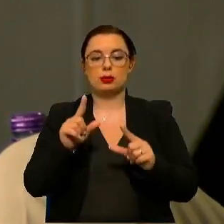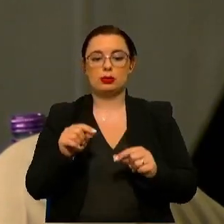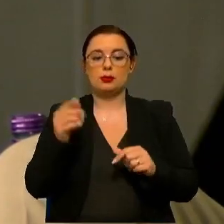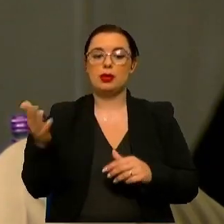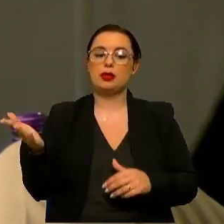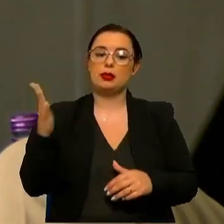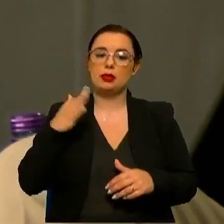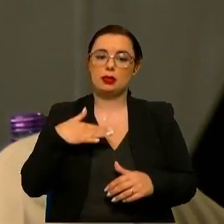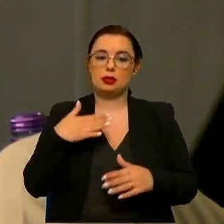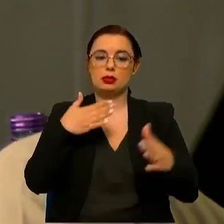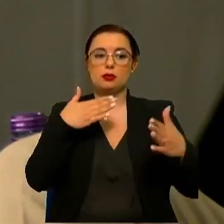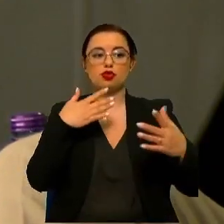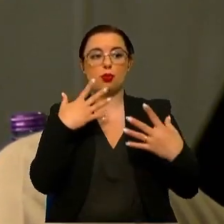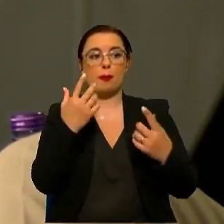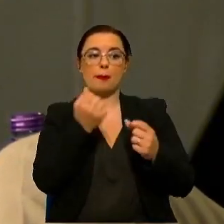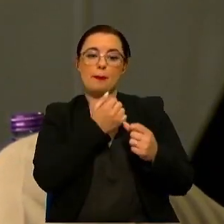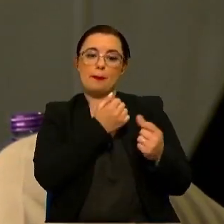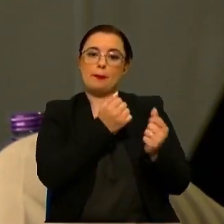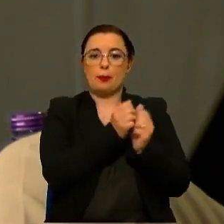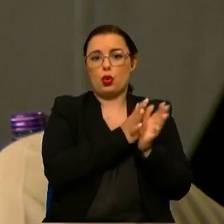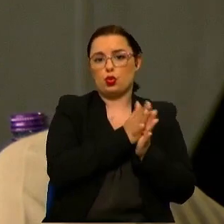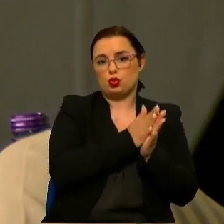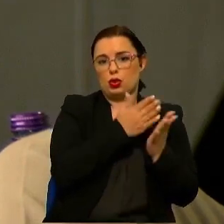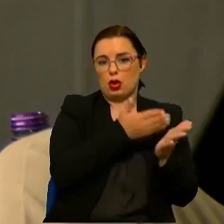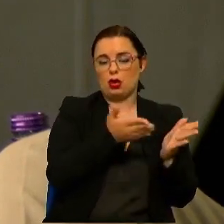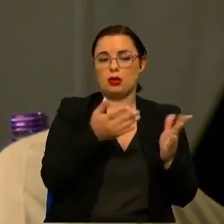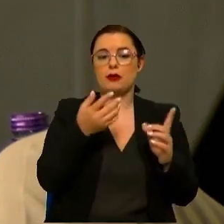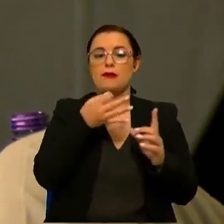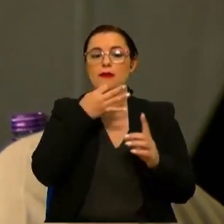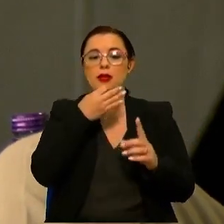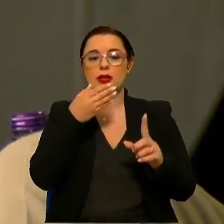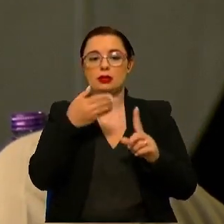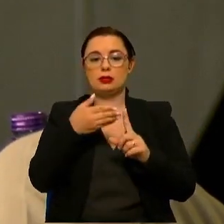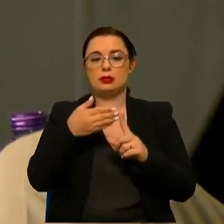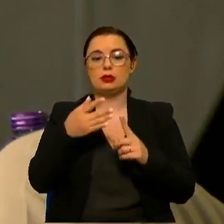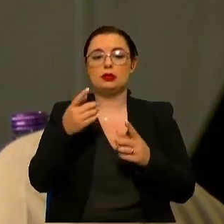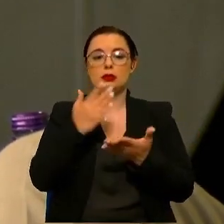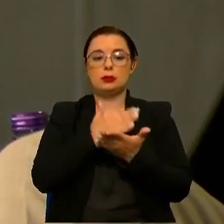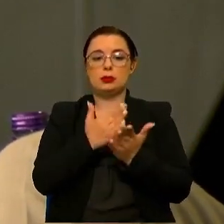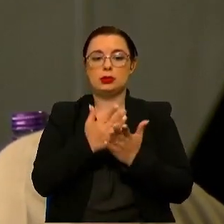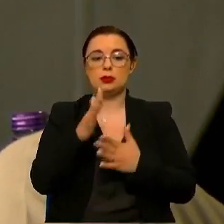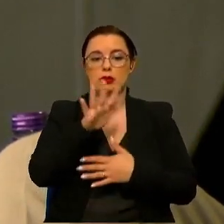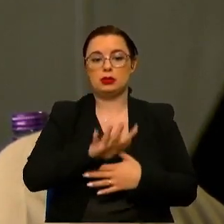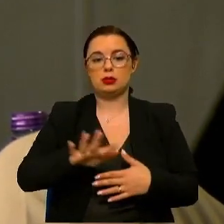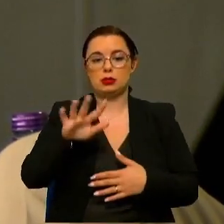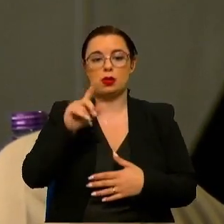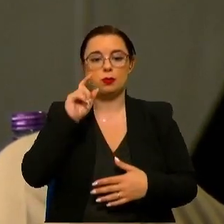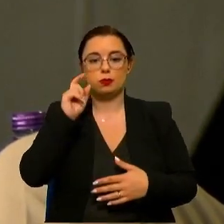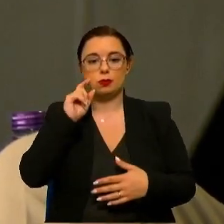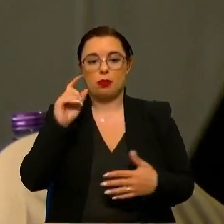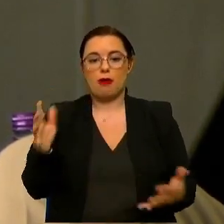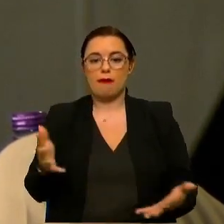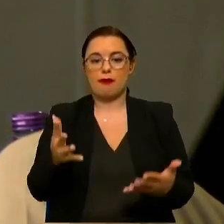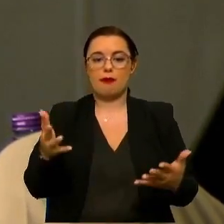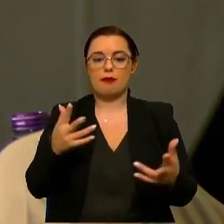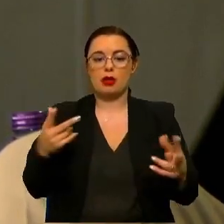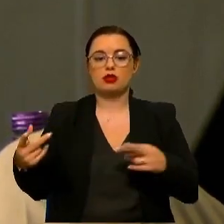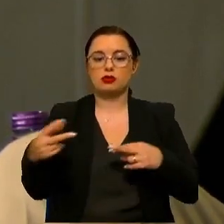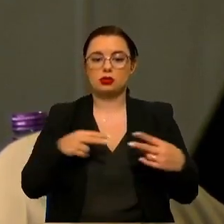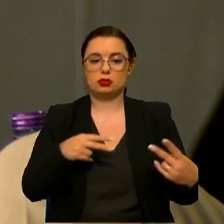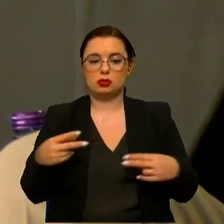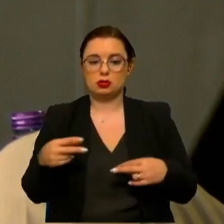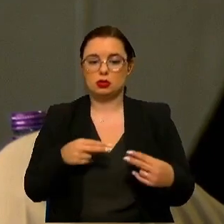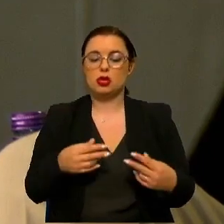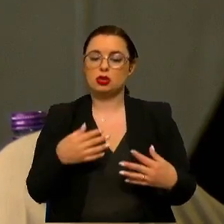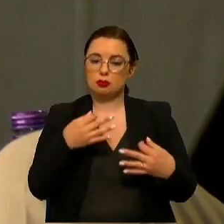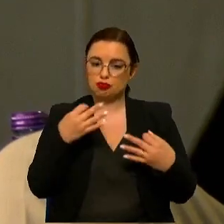also. But bringing the user with us. And in contact with the National Security Office,